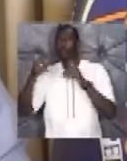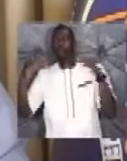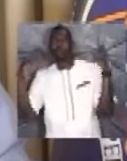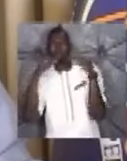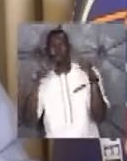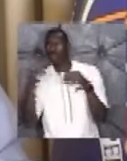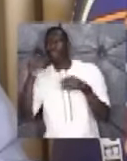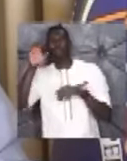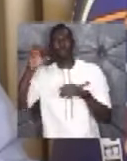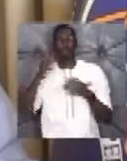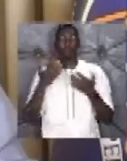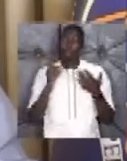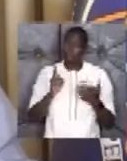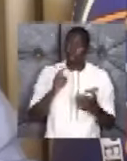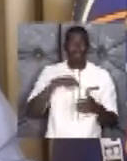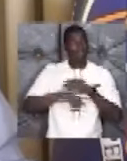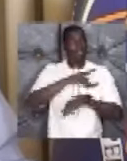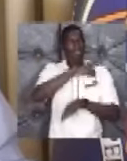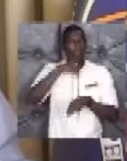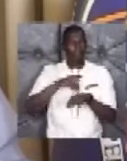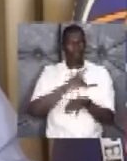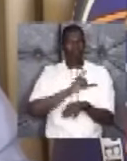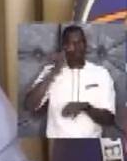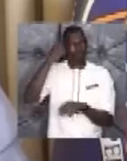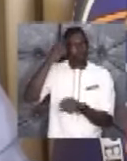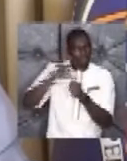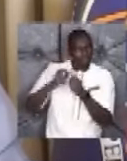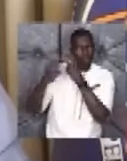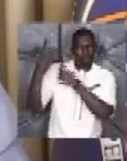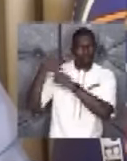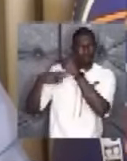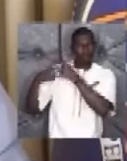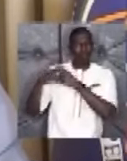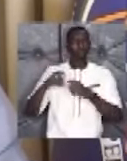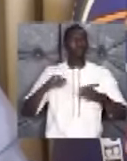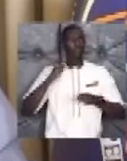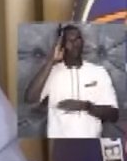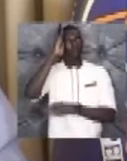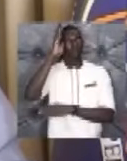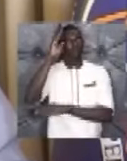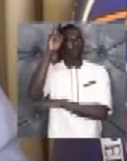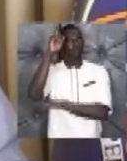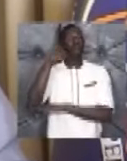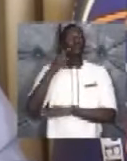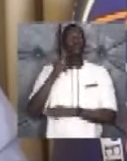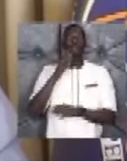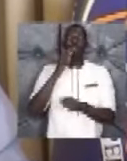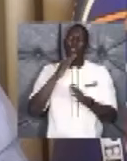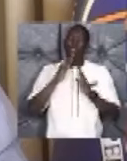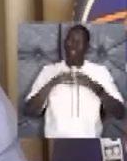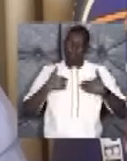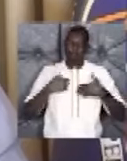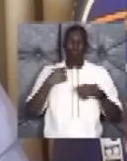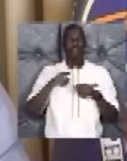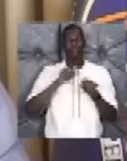However, this is a period to look back and be grateful for the excellent